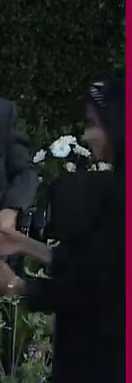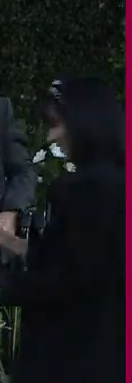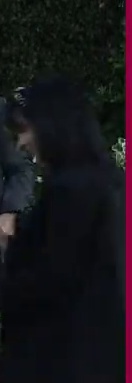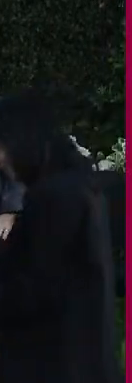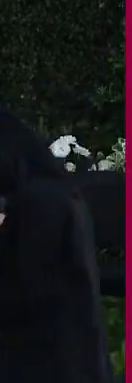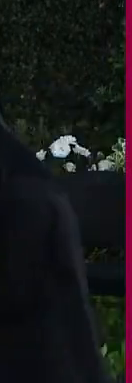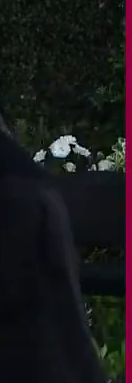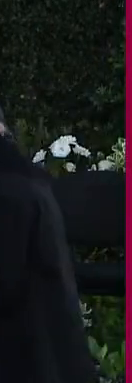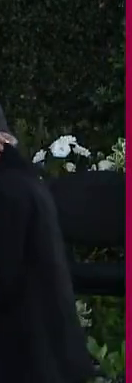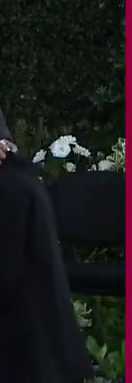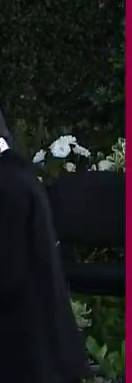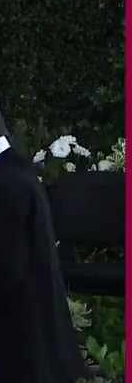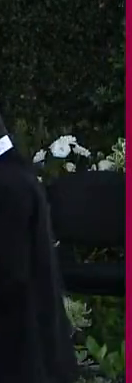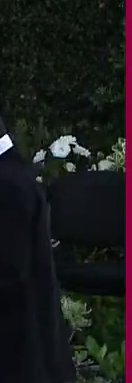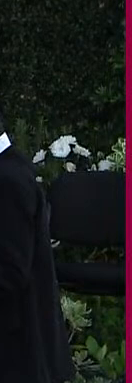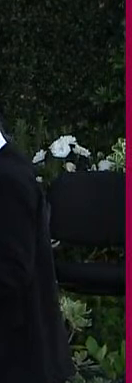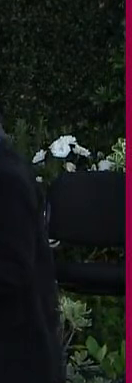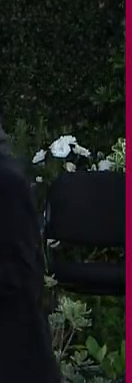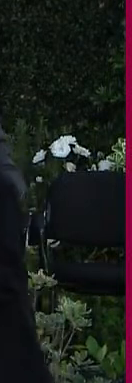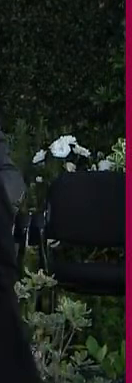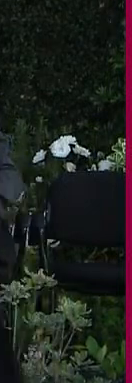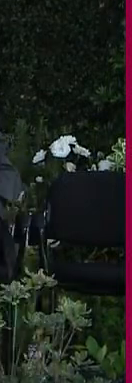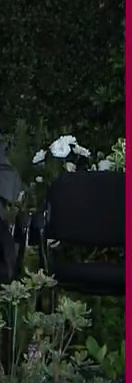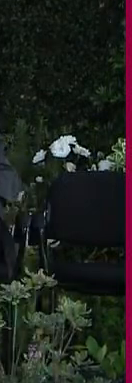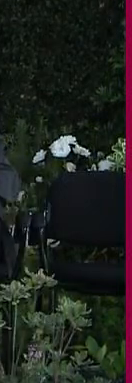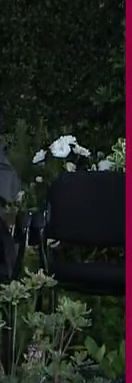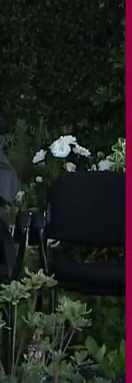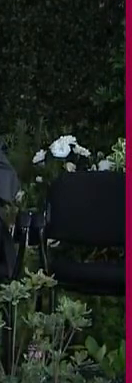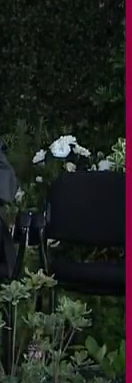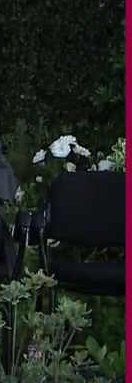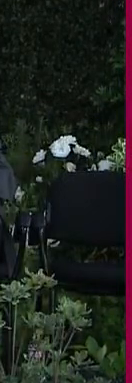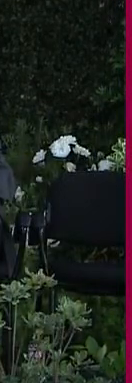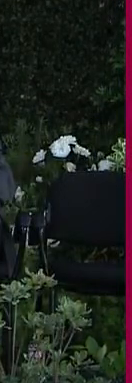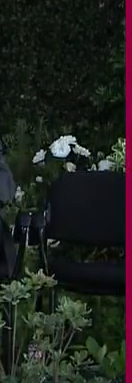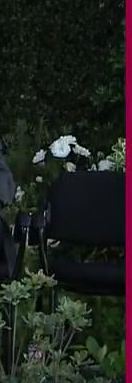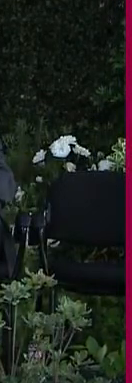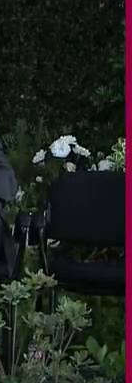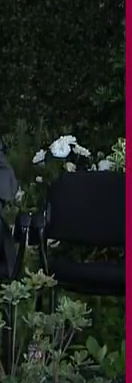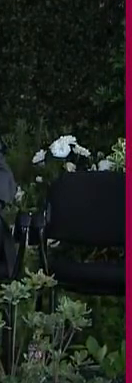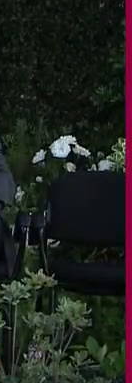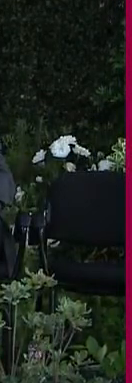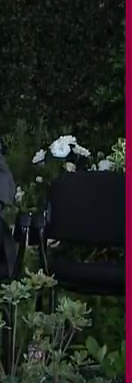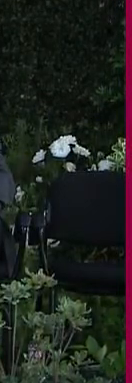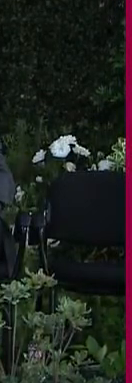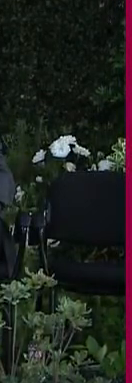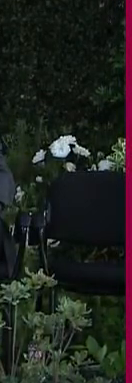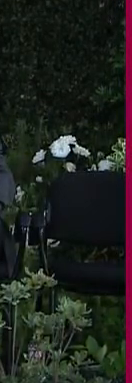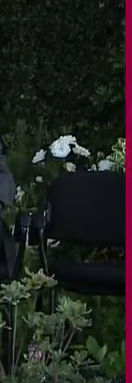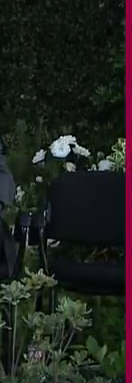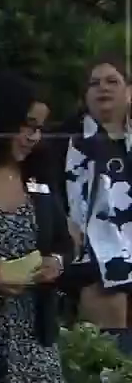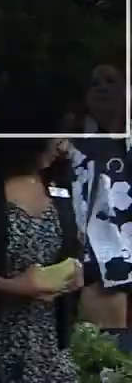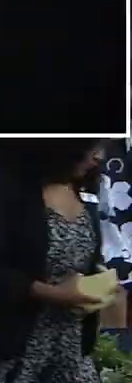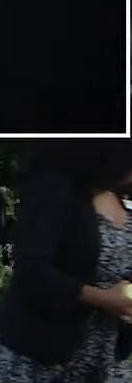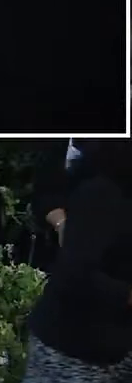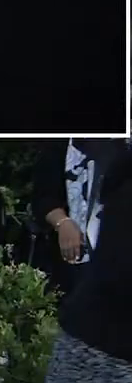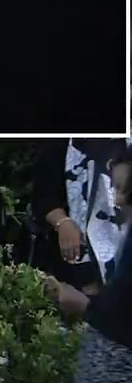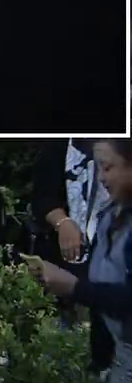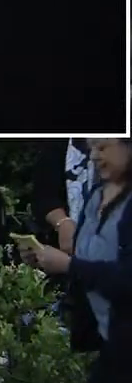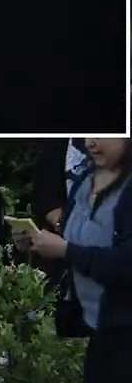Steven Mendoza, UC Santa Barbara. Daniel Hsu, UC San Diego.